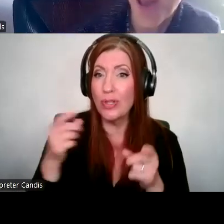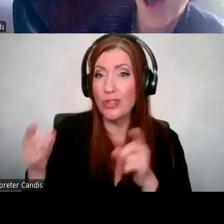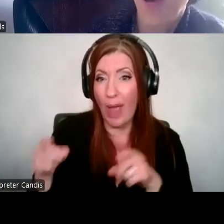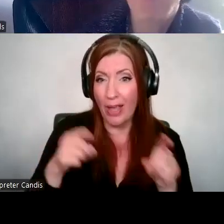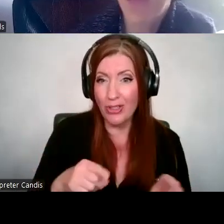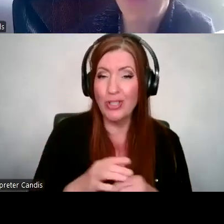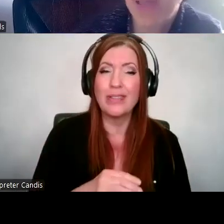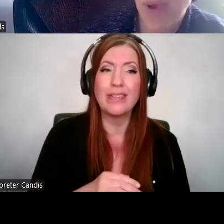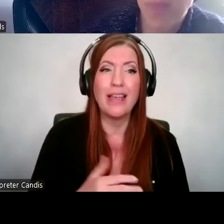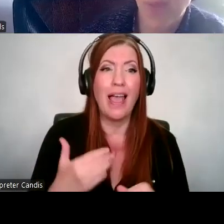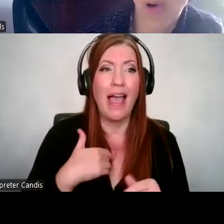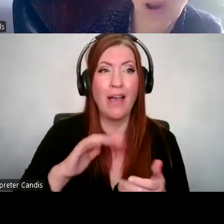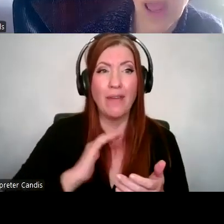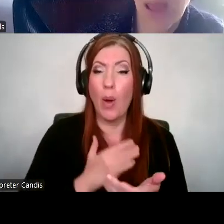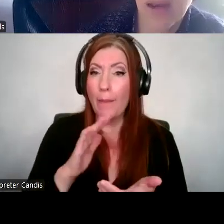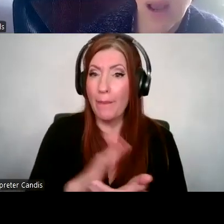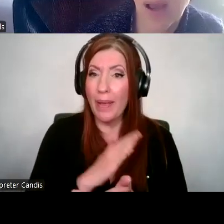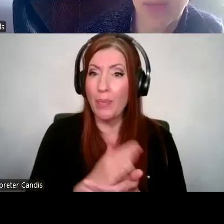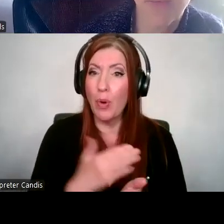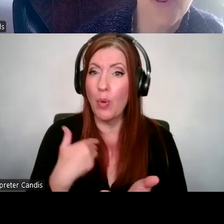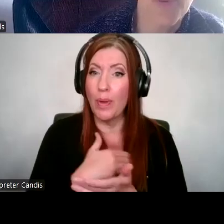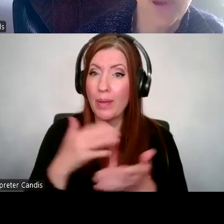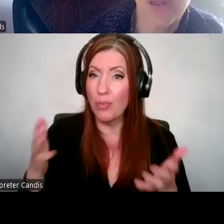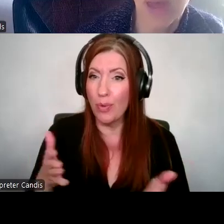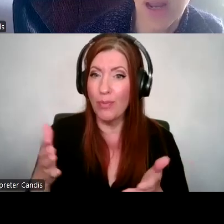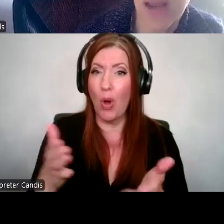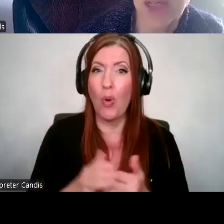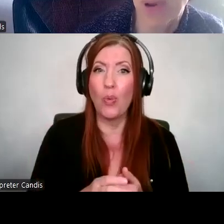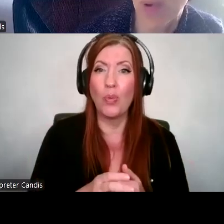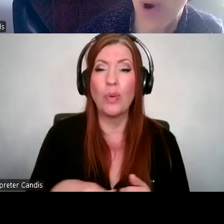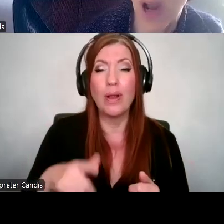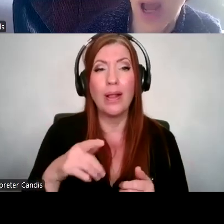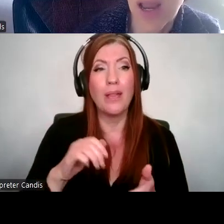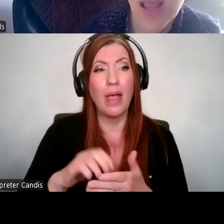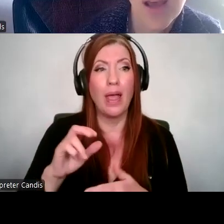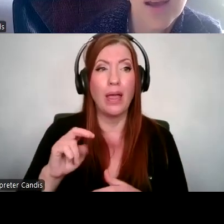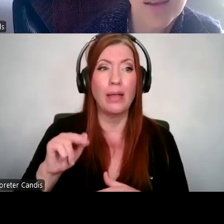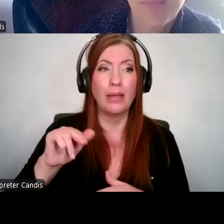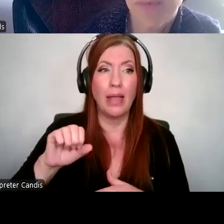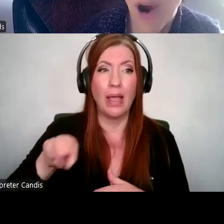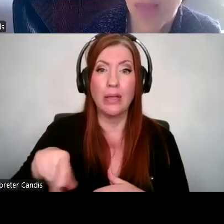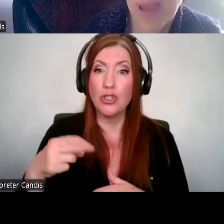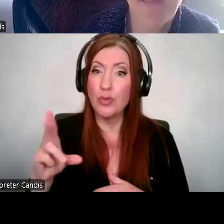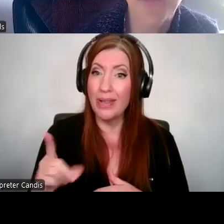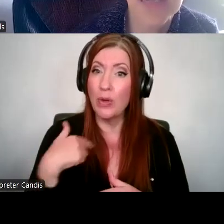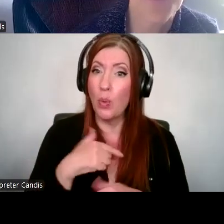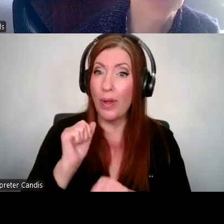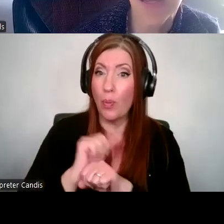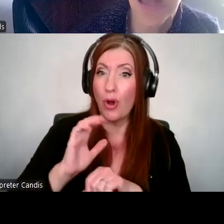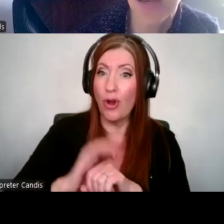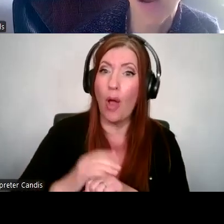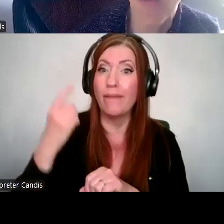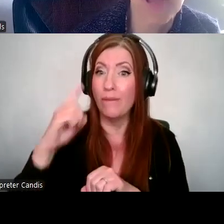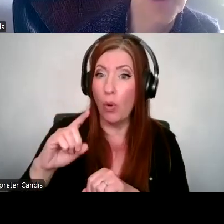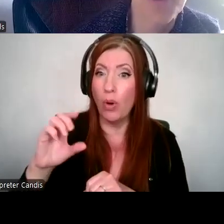our papers that we promote and that at NASHBID we work on behalf of